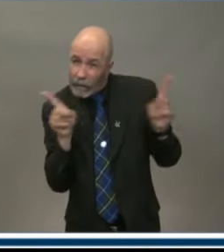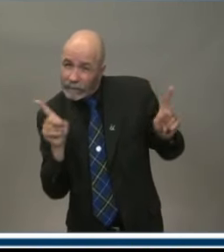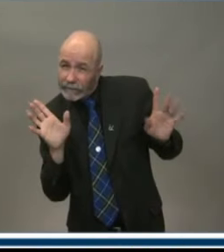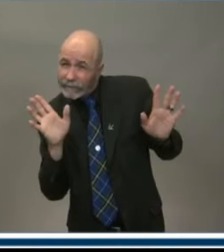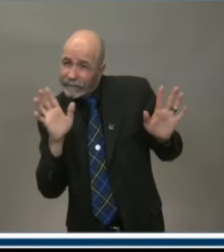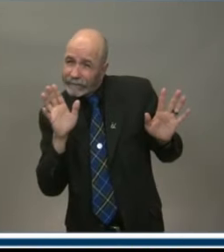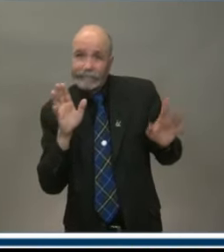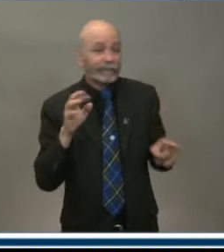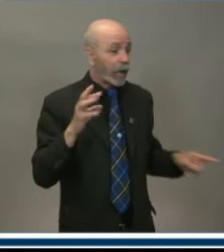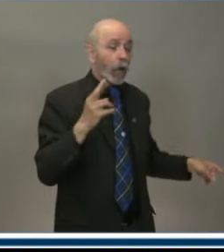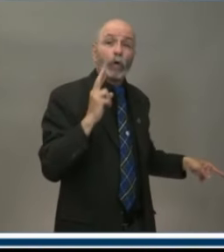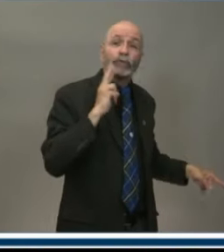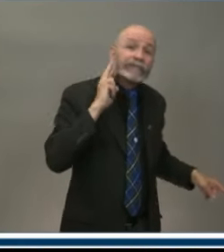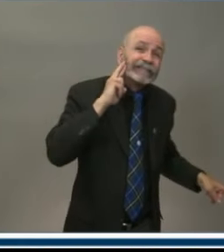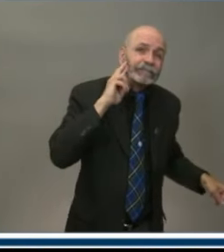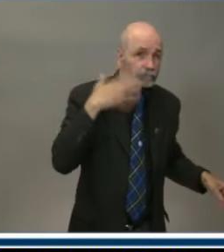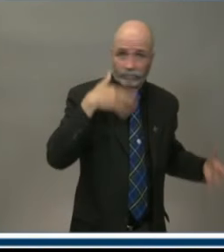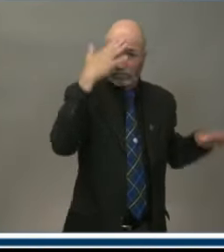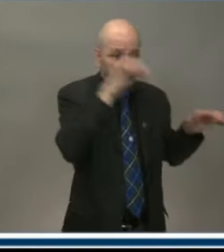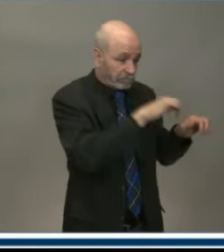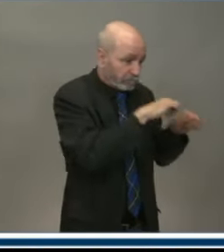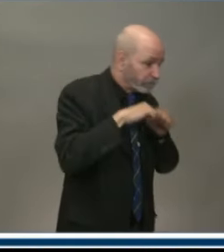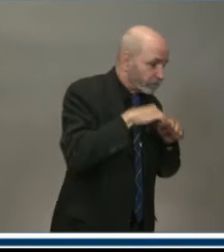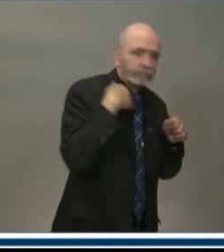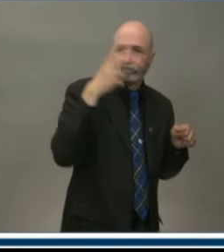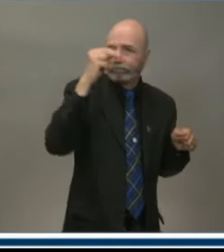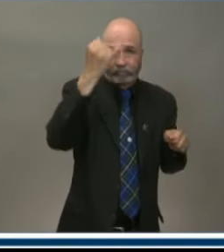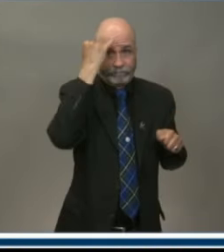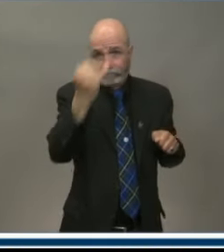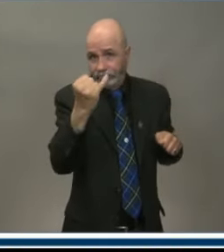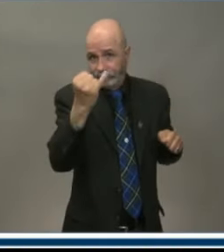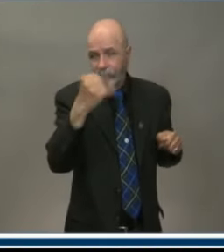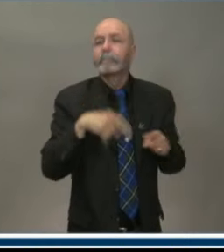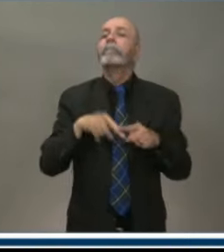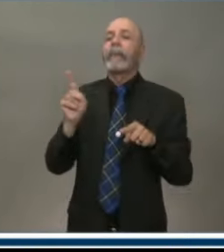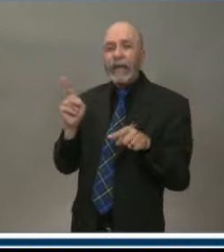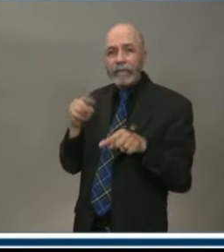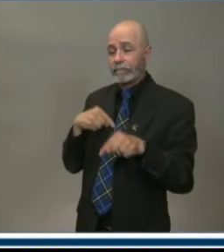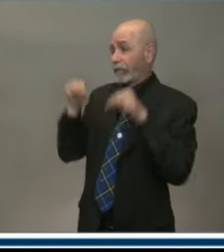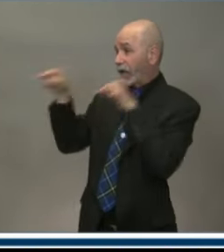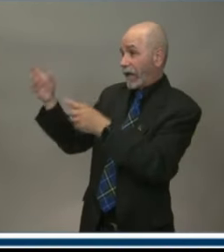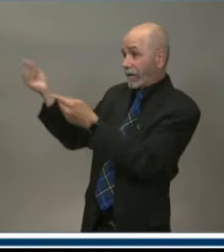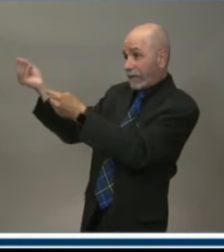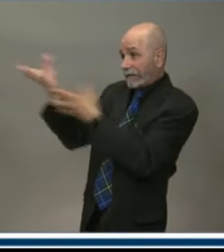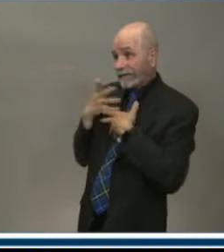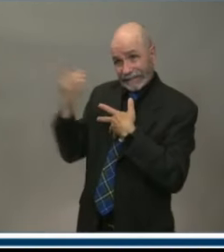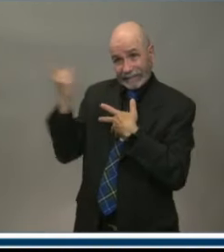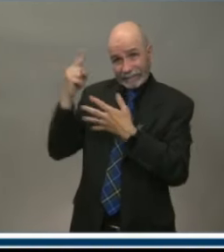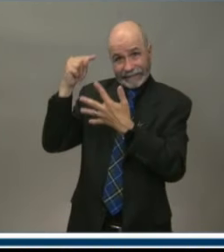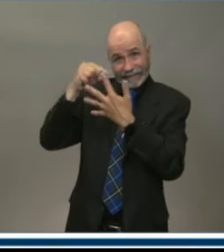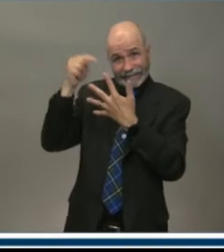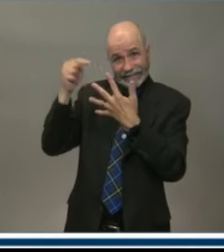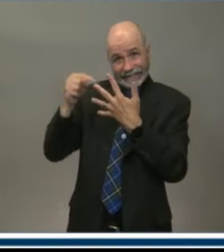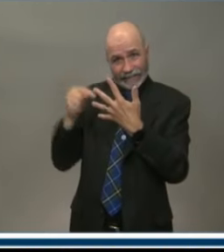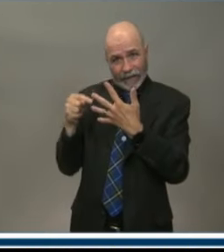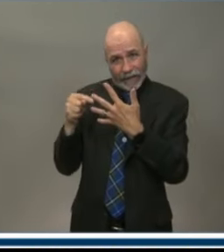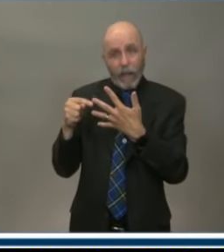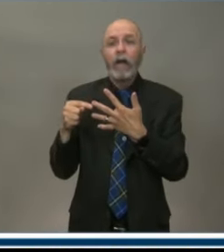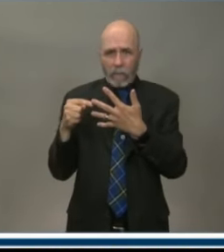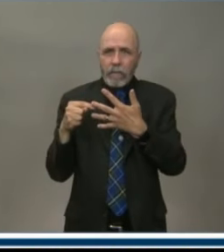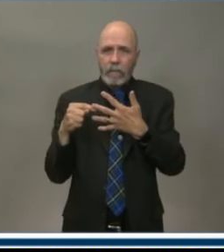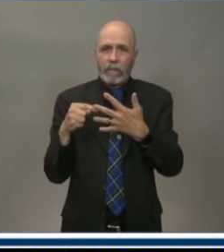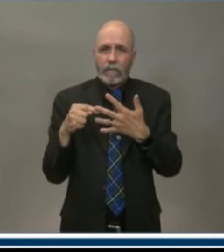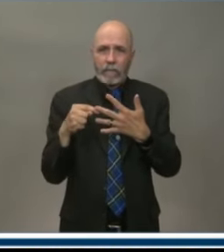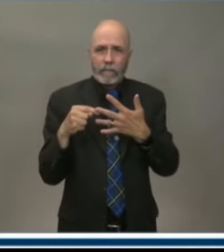or staff. Sometimes we report the case, that information gets entered into our or may not get